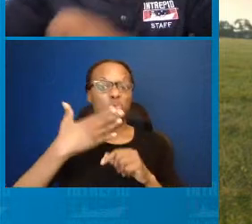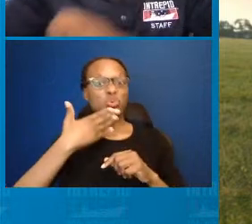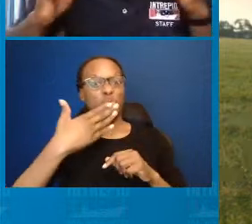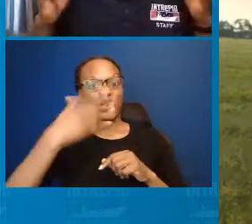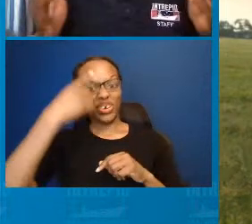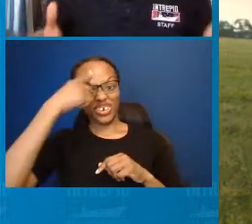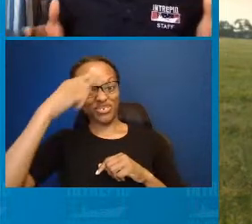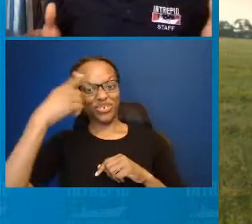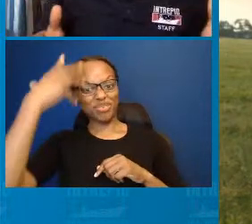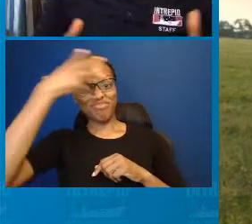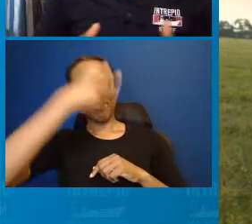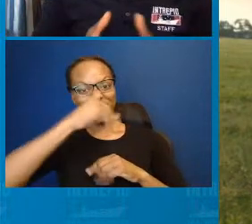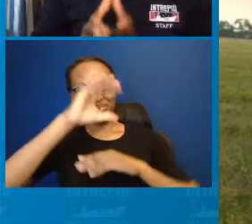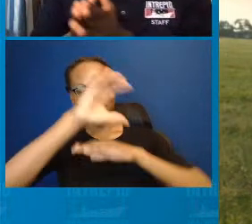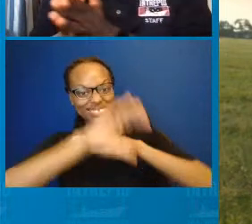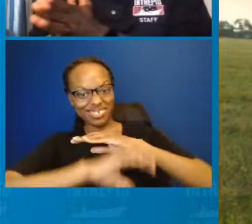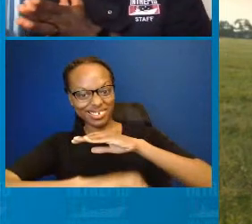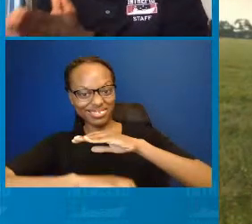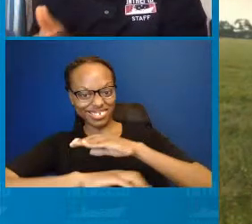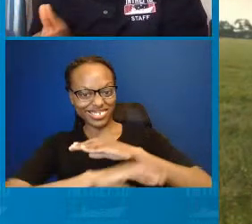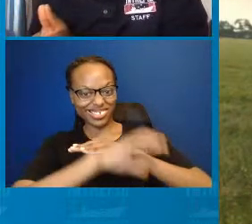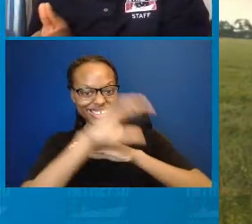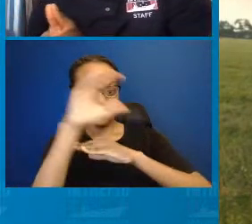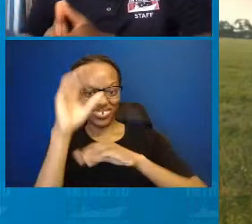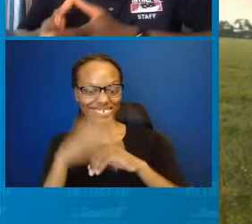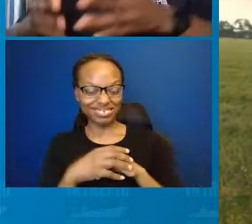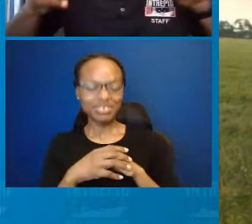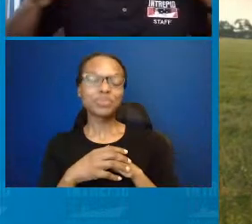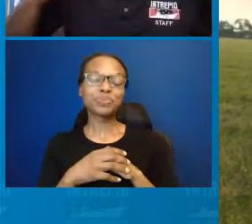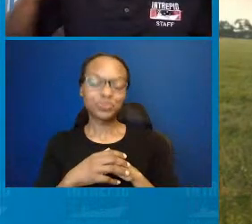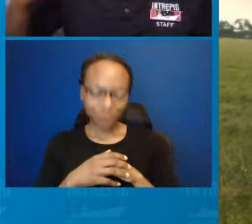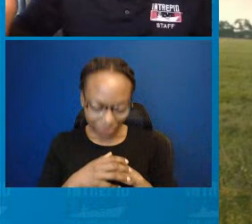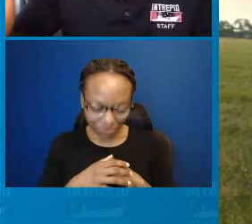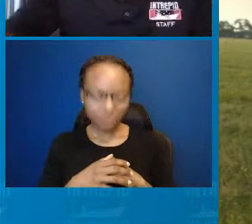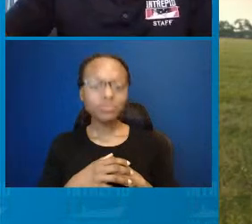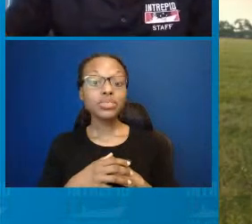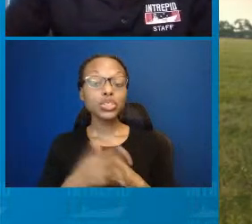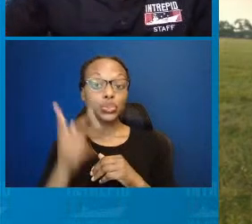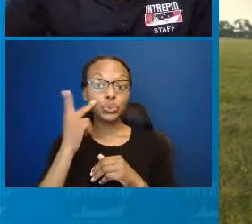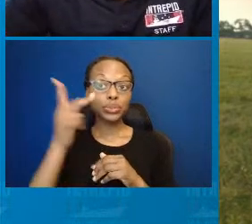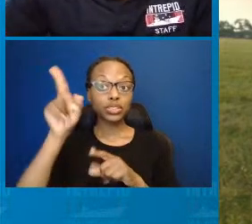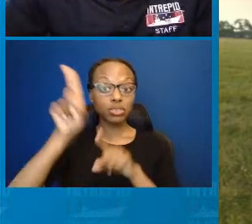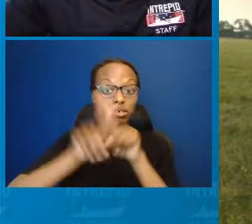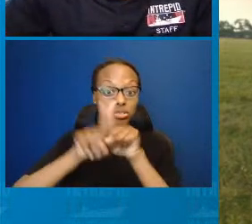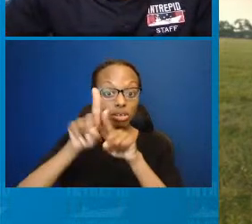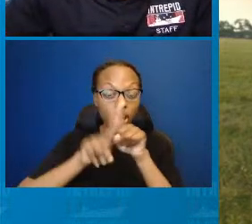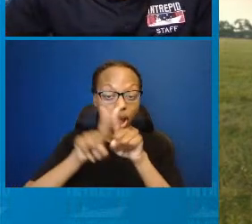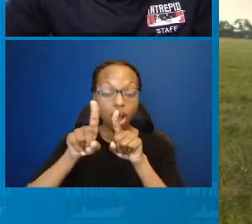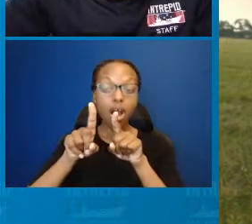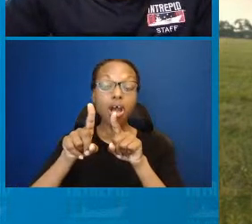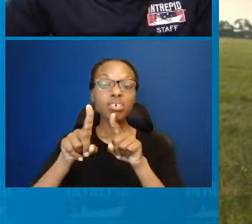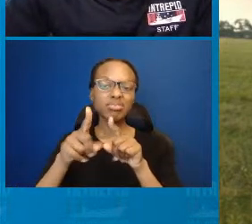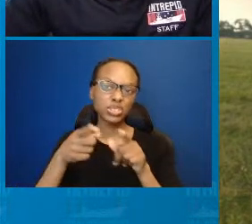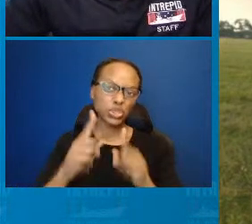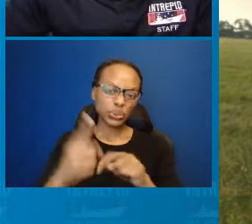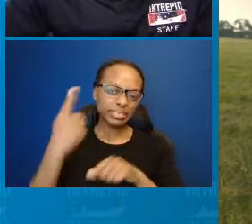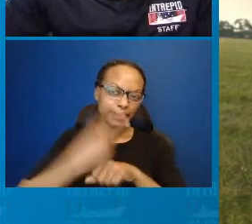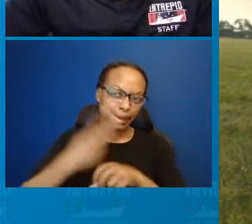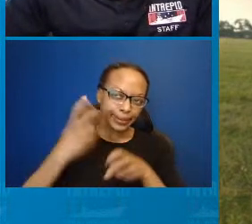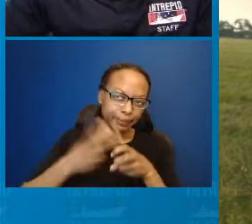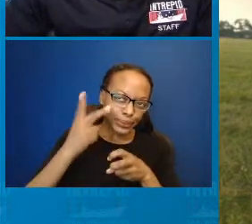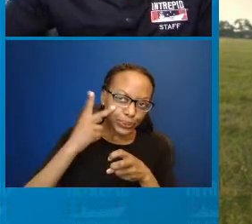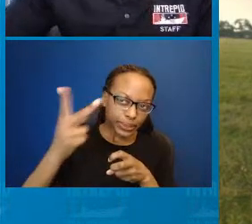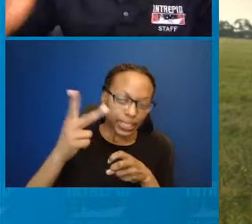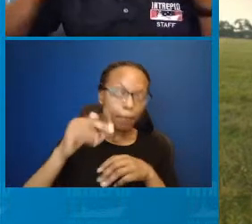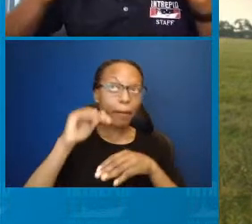stars not only look like during the day, but we saw what they look like at night. We also saw the stories that they can tell us when we look up. So once